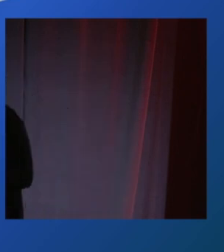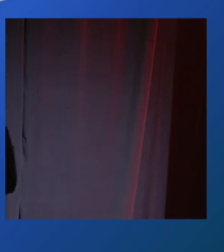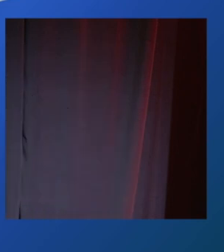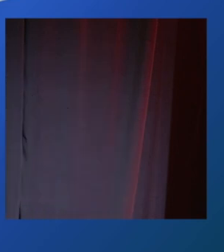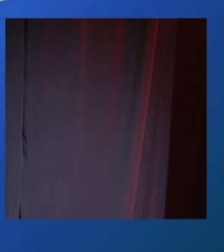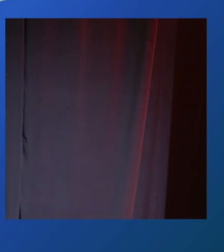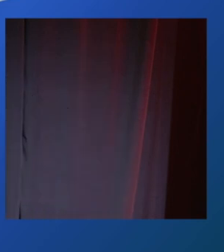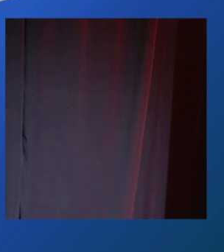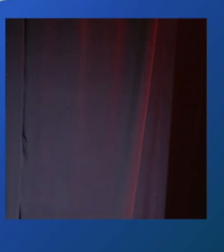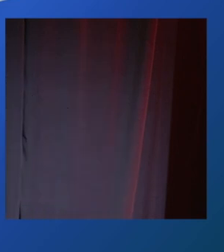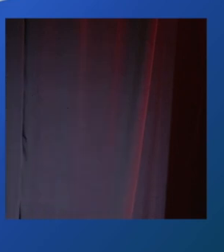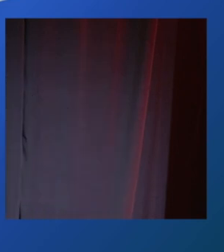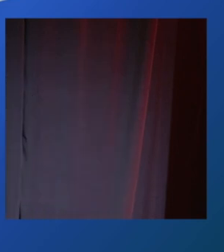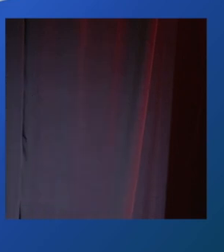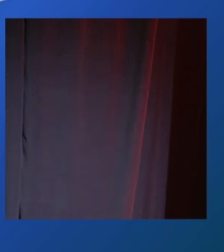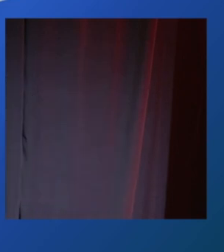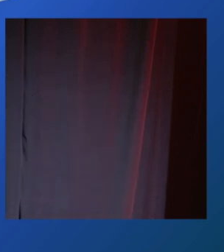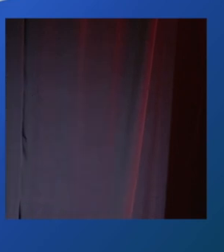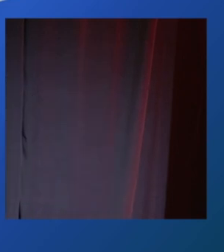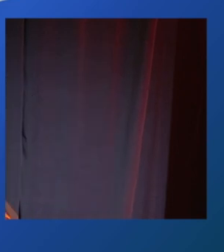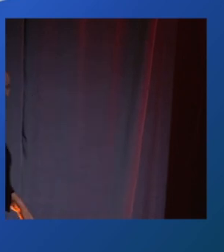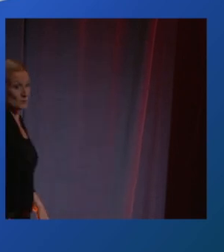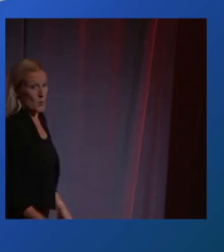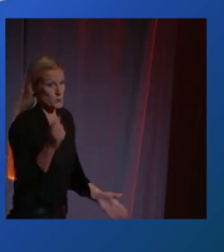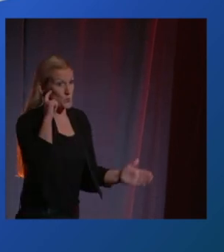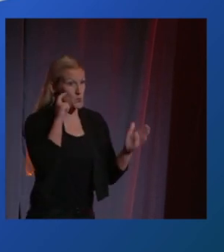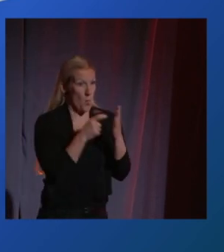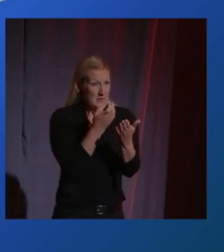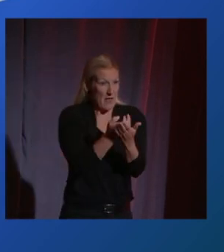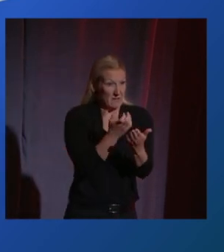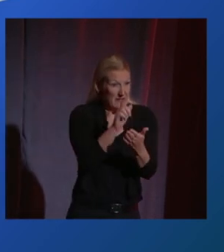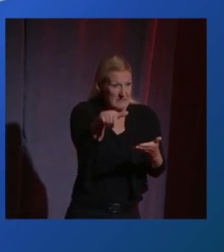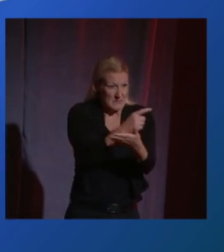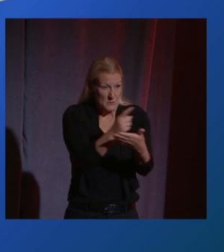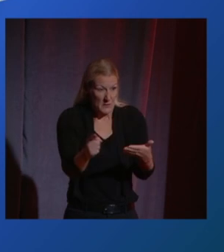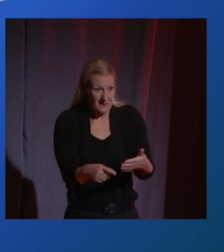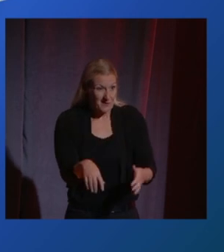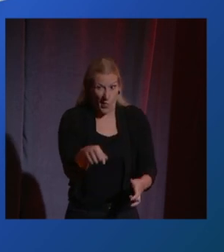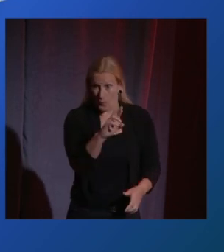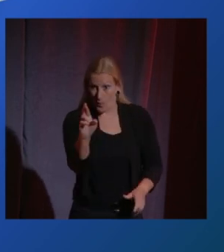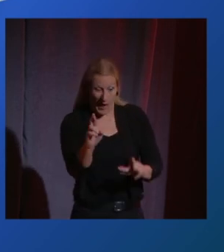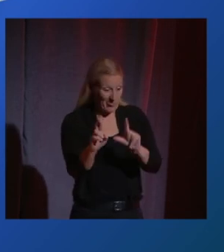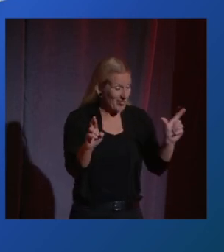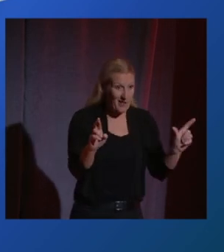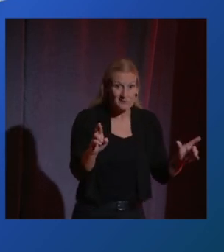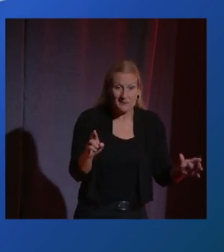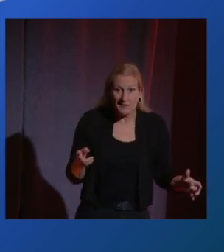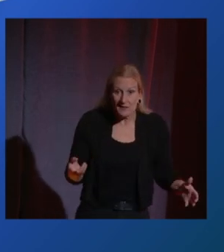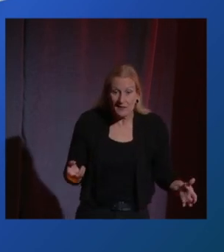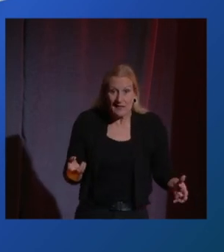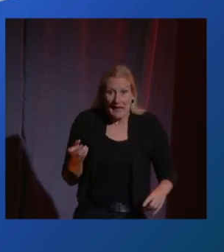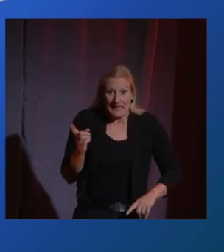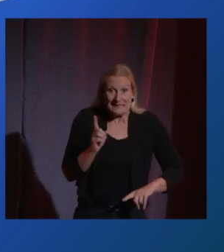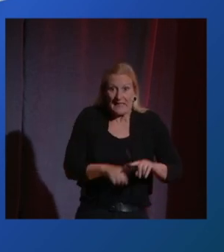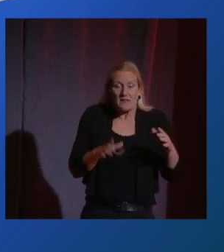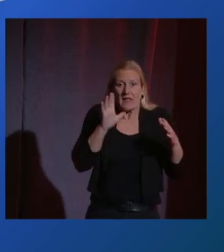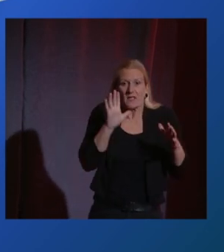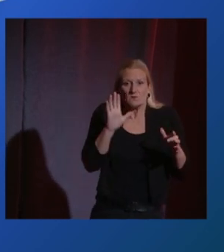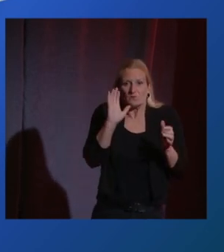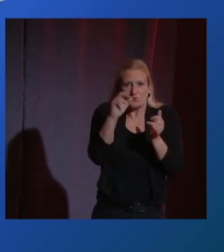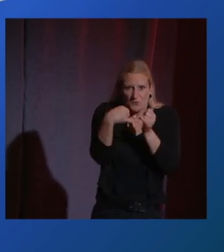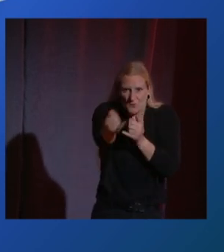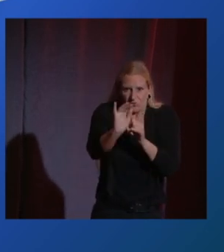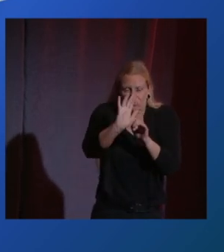evidenced in what's going on this week the right the left they can't you know they're polarized so in the in